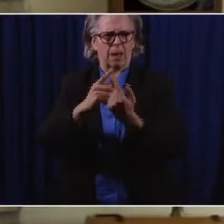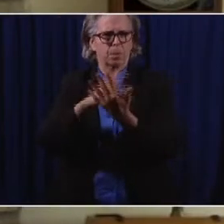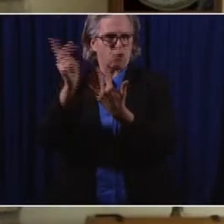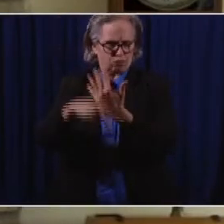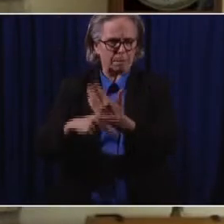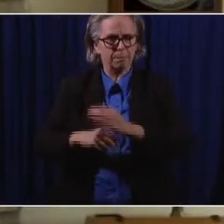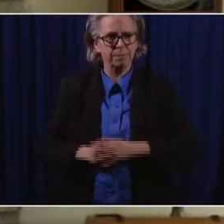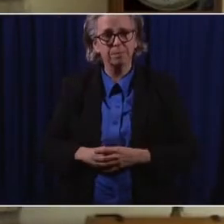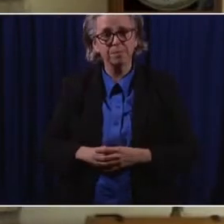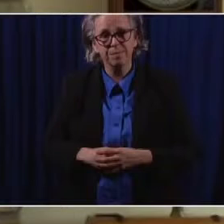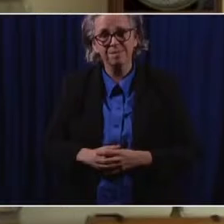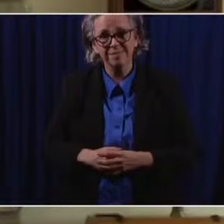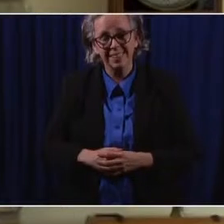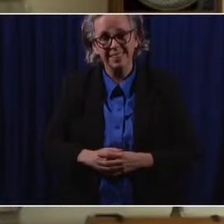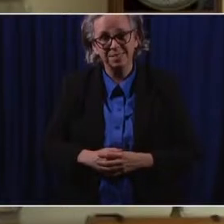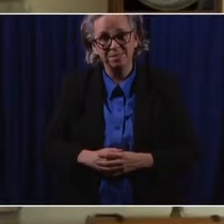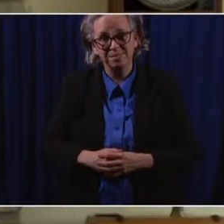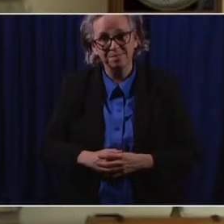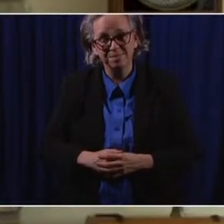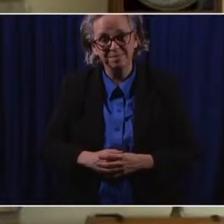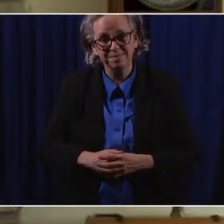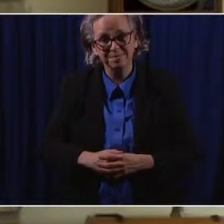1-844-430-2227.